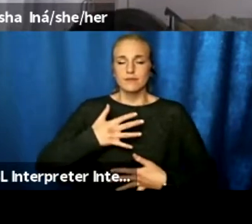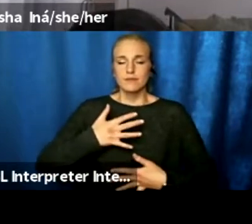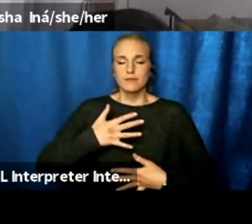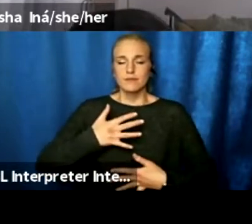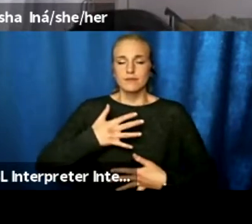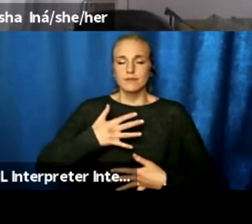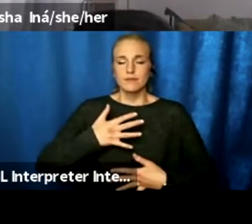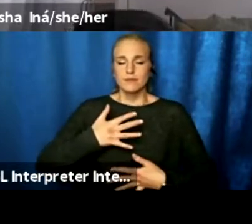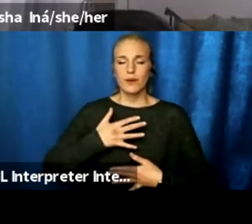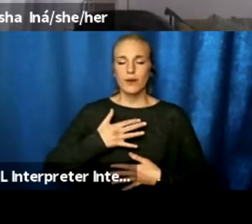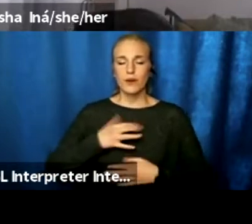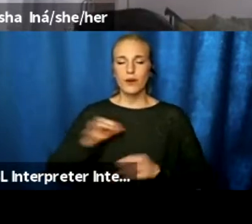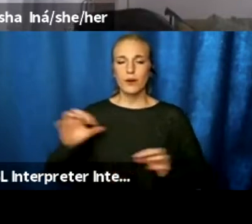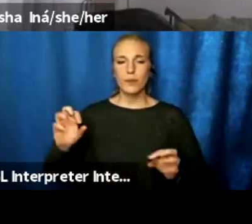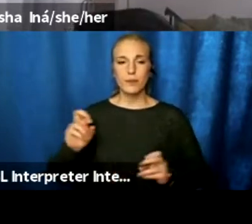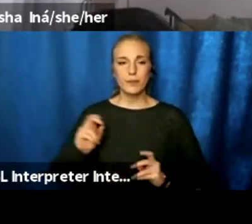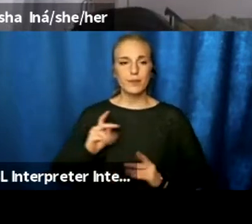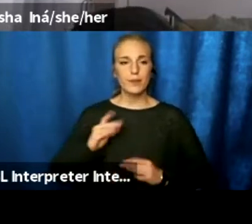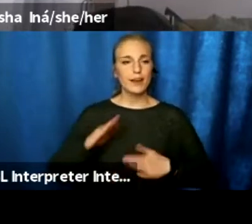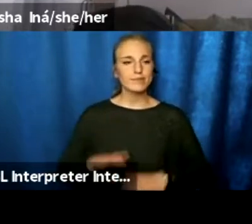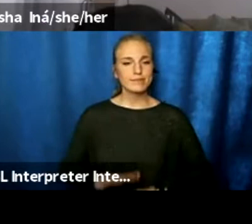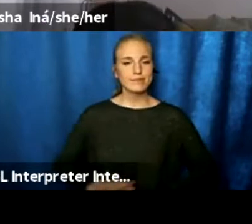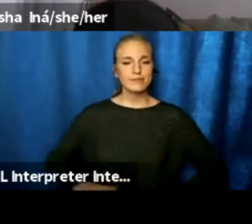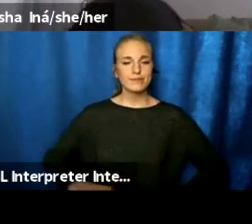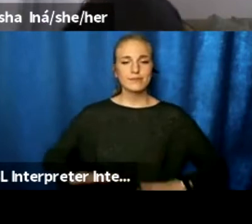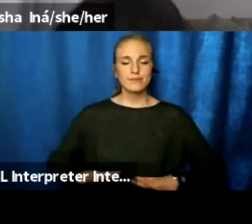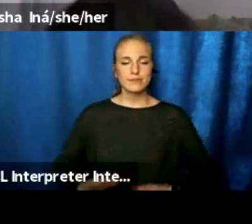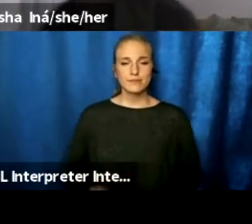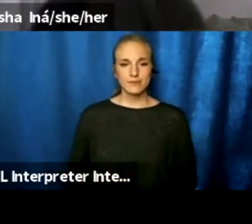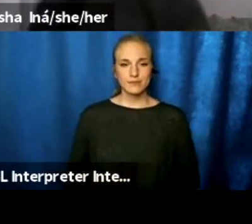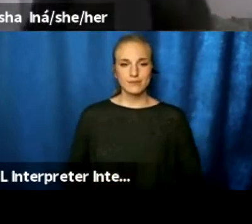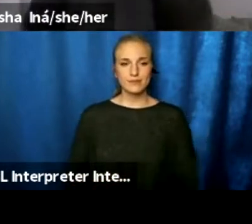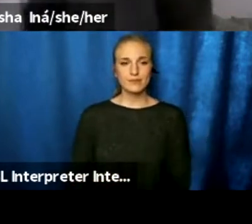here. Wish you were real.